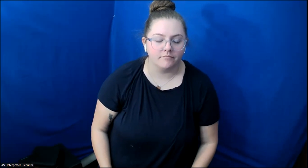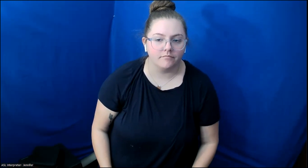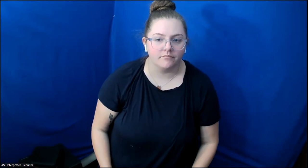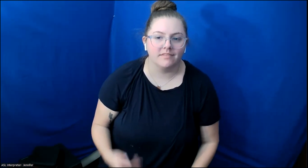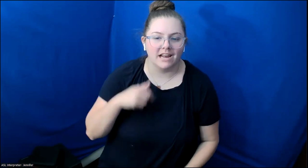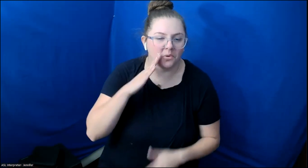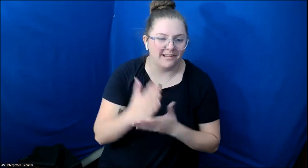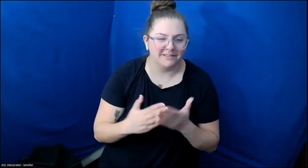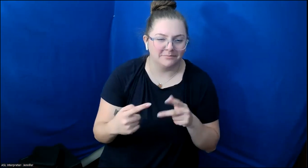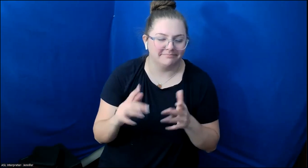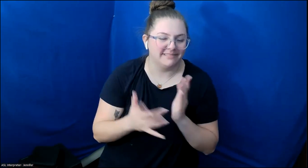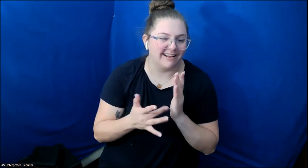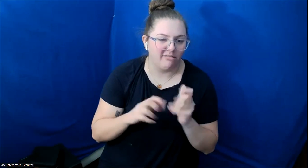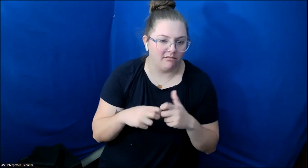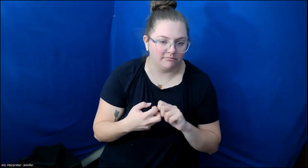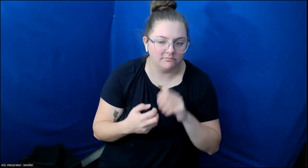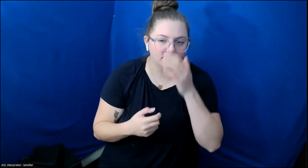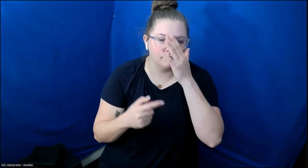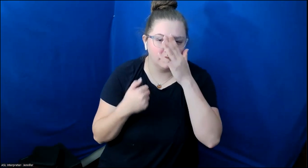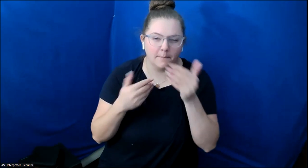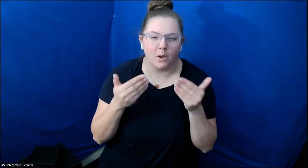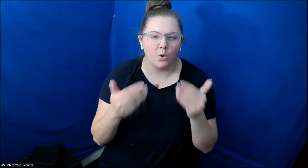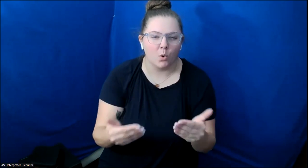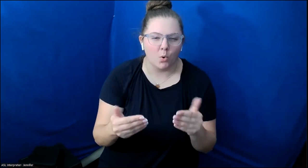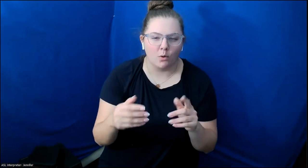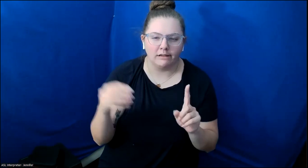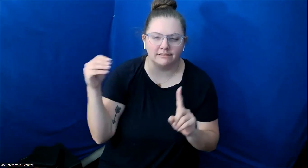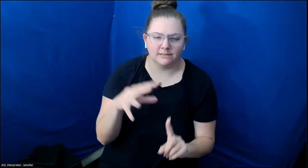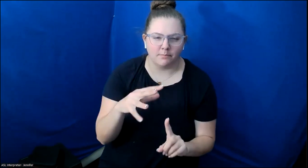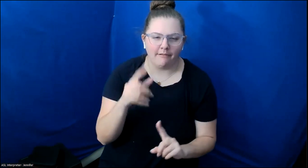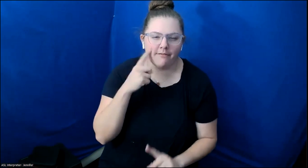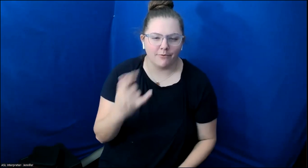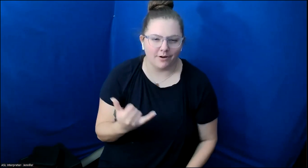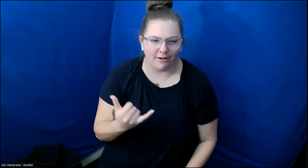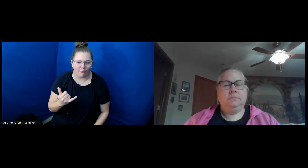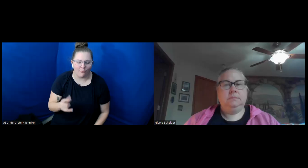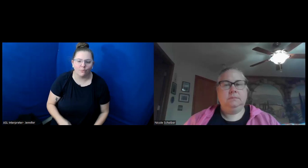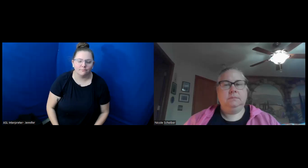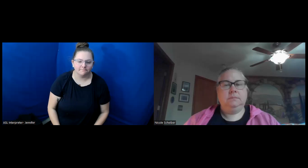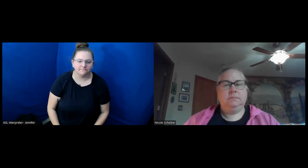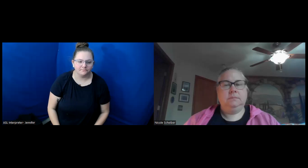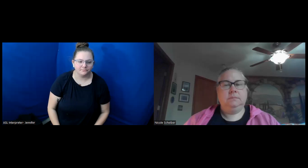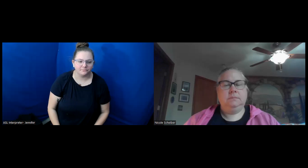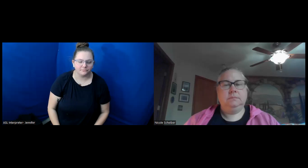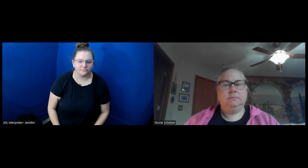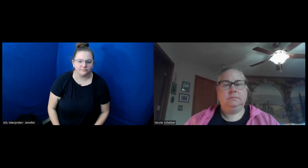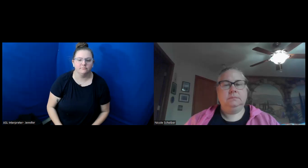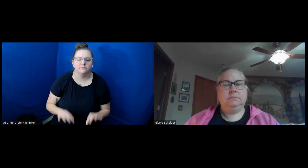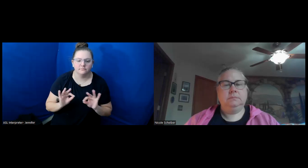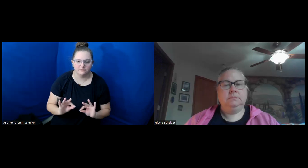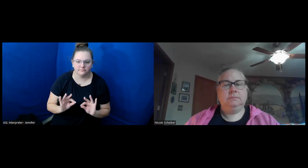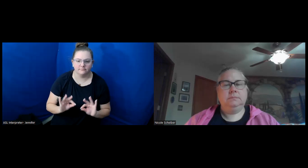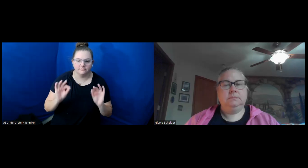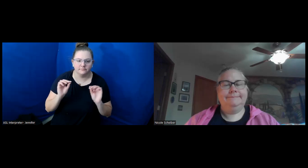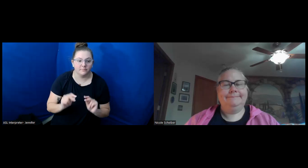technical difficulties. I'm going to go ahead and highlight you for now, or spotlight you for now. There we go.